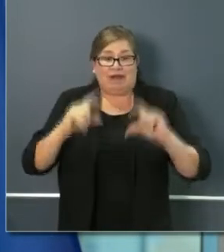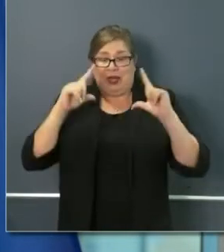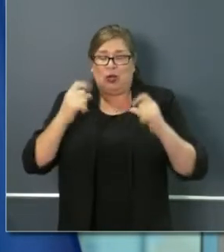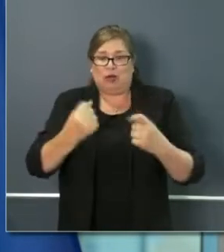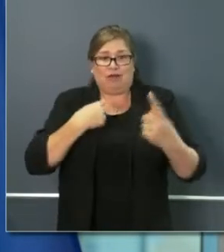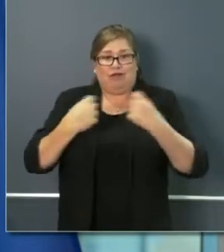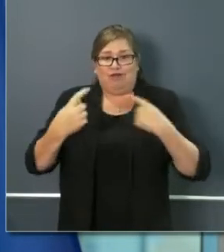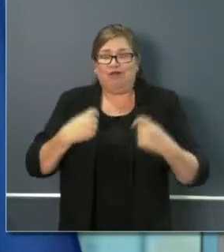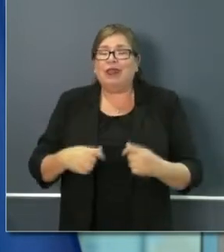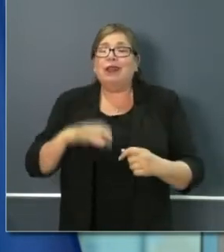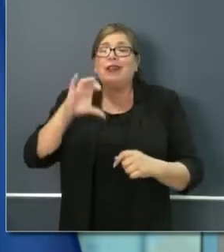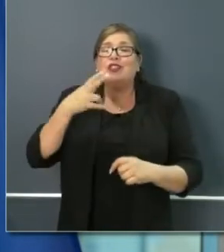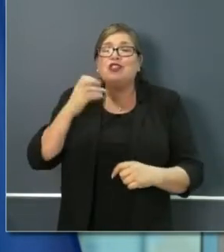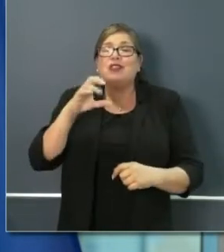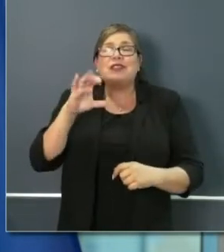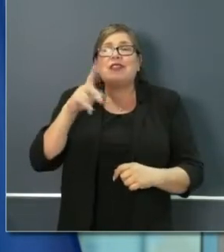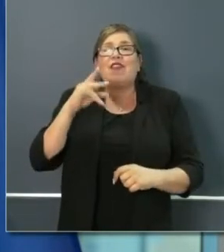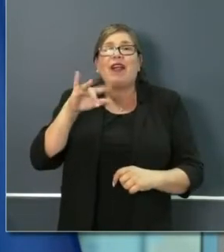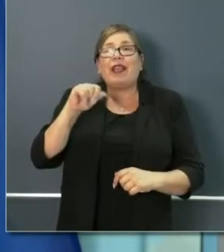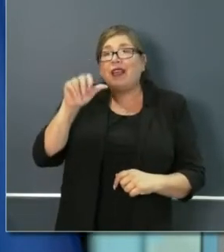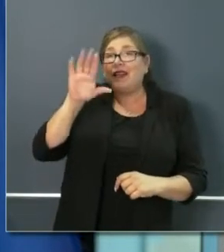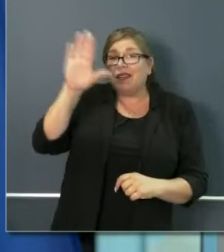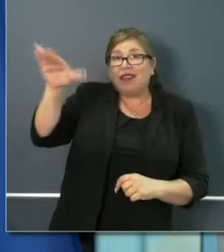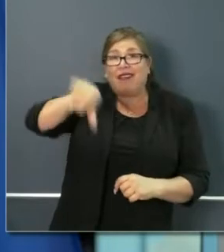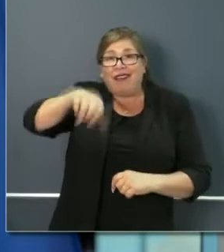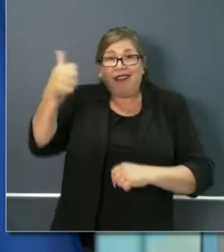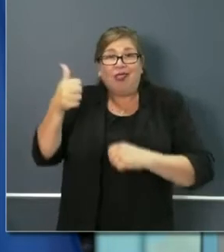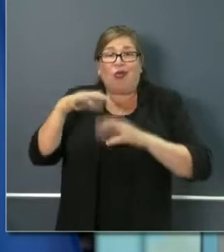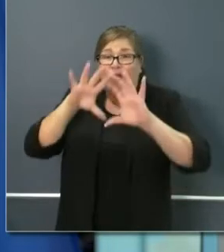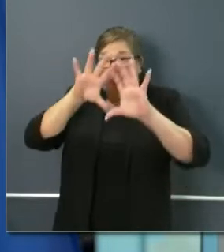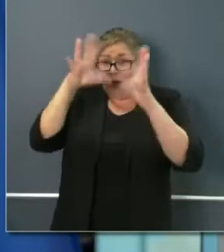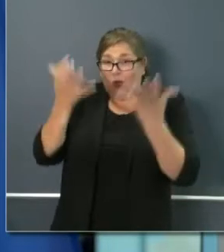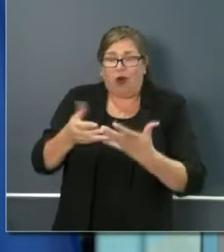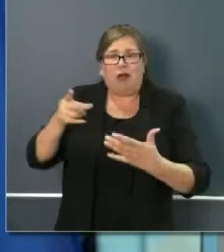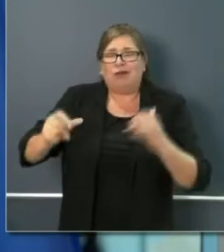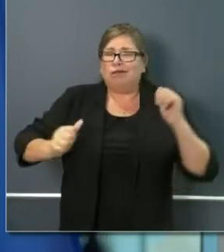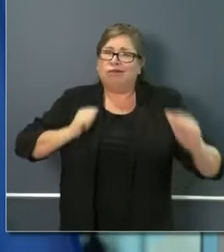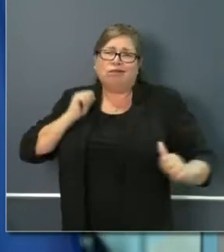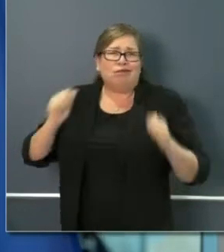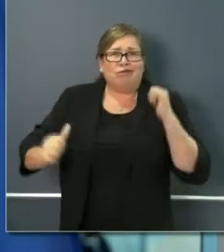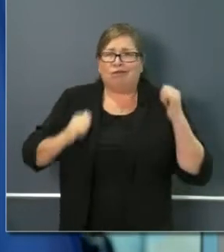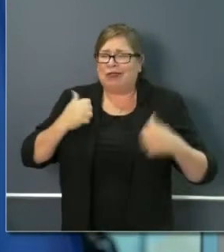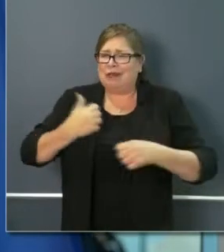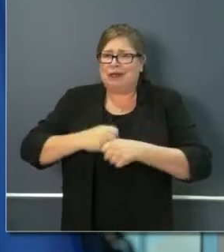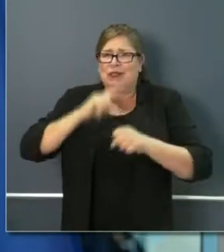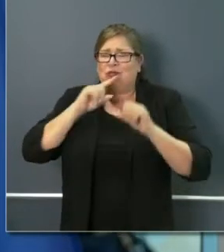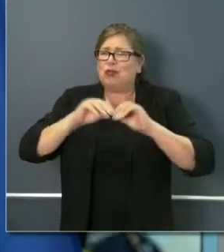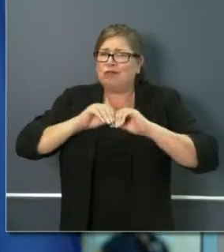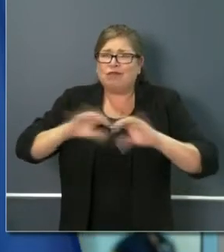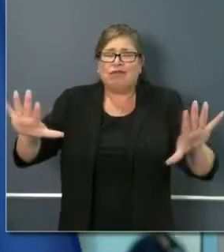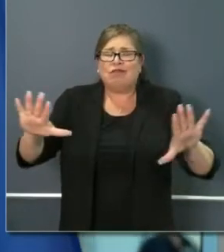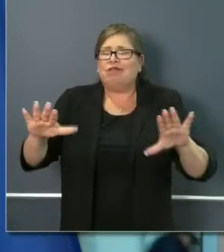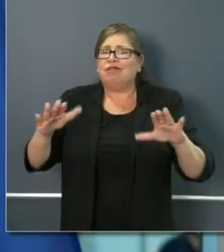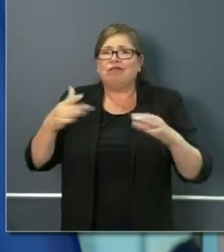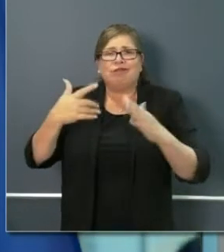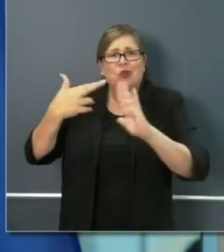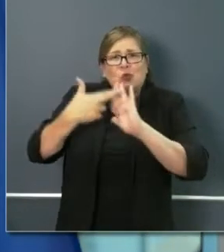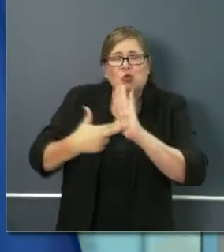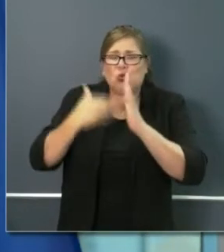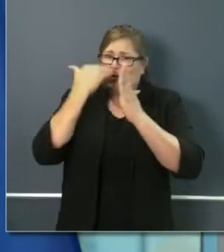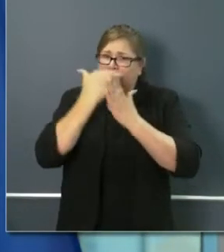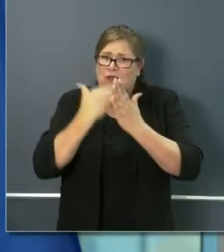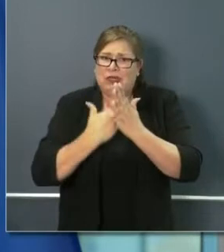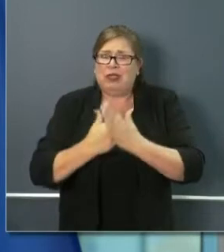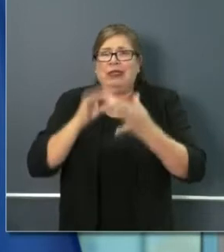well, Czechoslovakia and other parts of the globe that have moved aggressively to advance protocols on